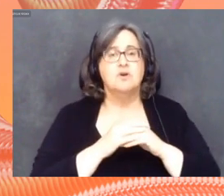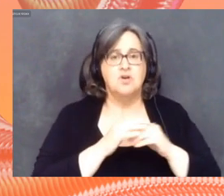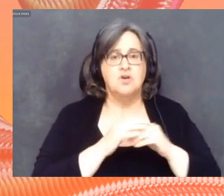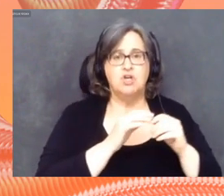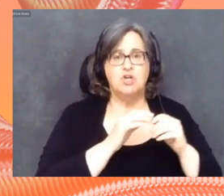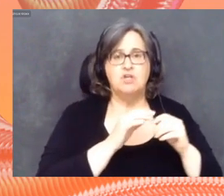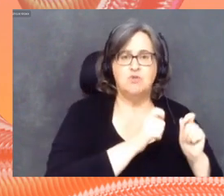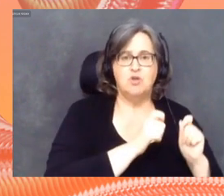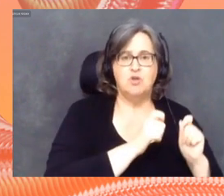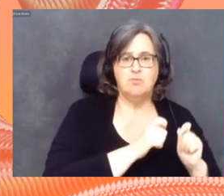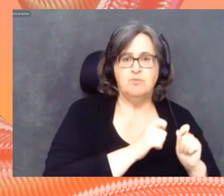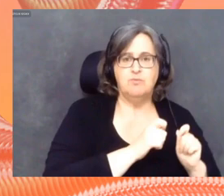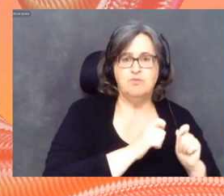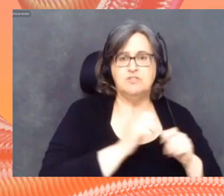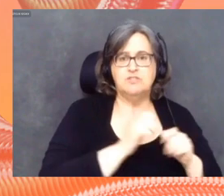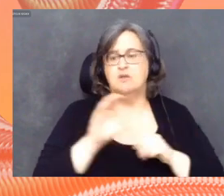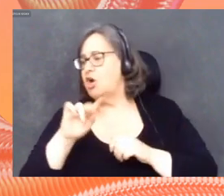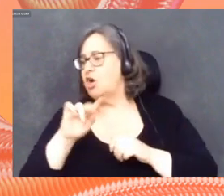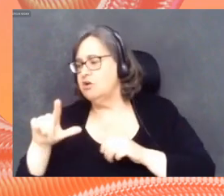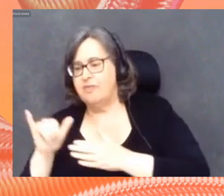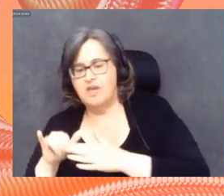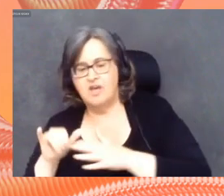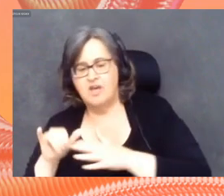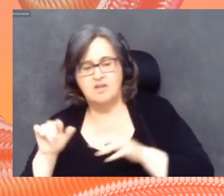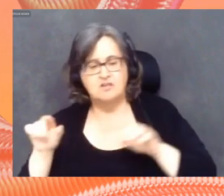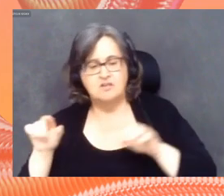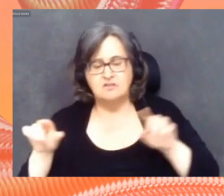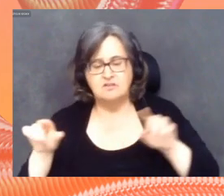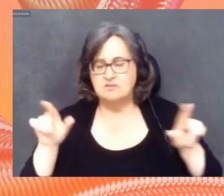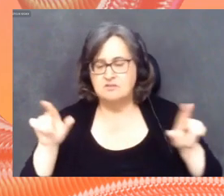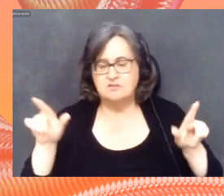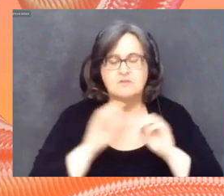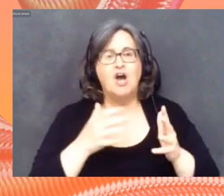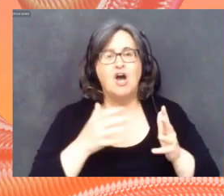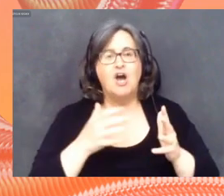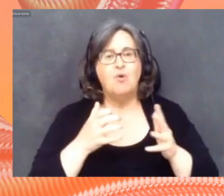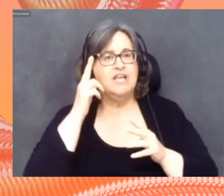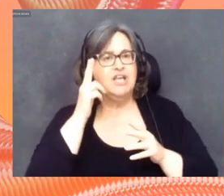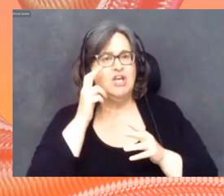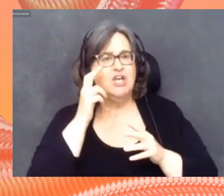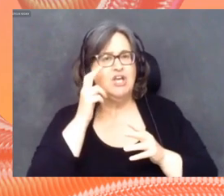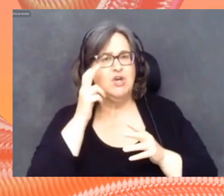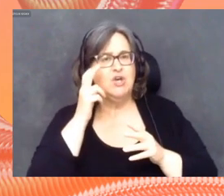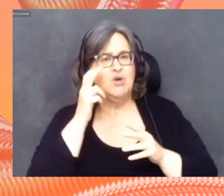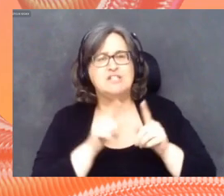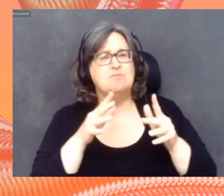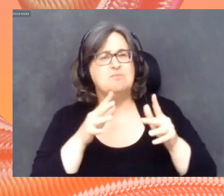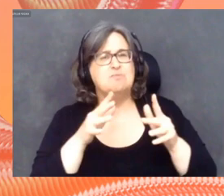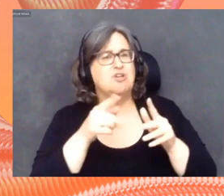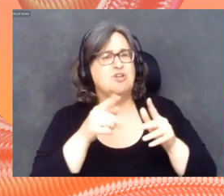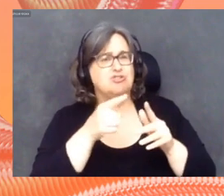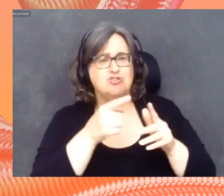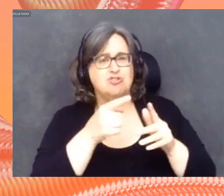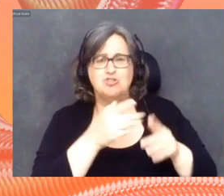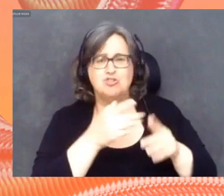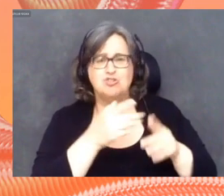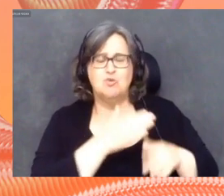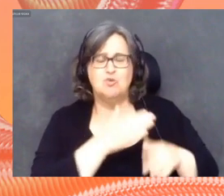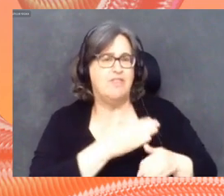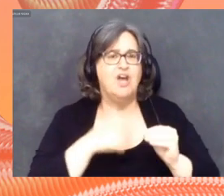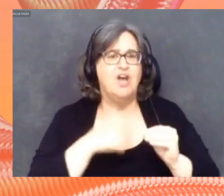and the cardinal mm-hmm. signs need to be doing that or something like that. So I just mm-hmm. wanted to hear like as mm-hmm. much as you're willing to teach. I almost want like a whole